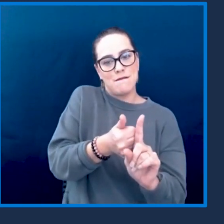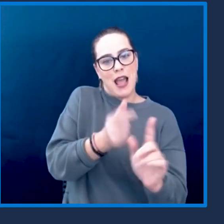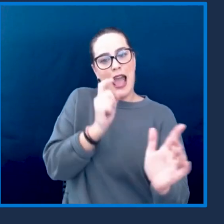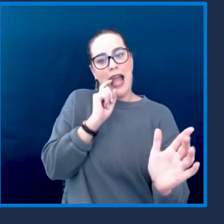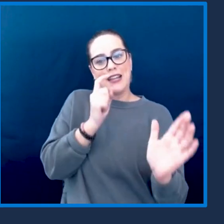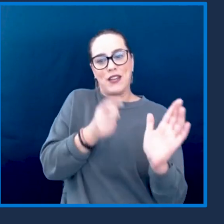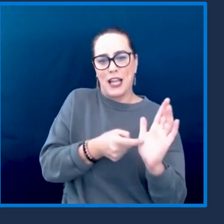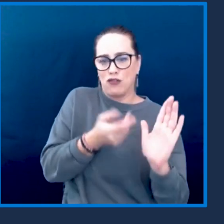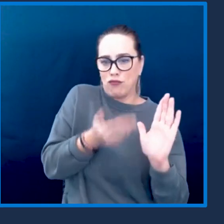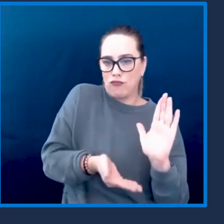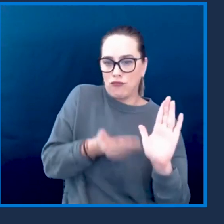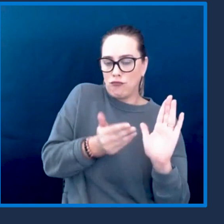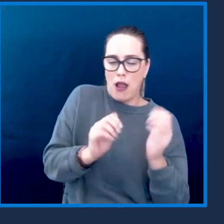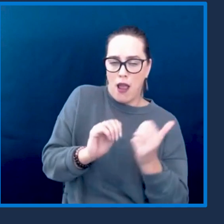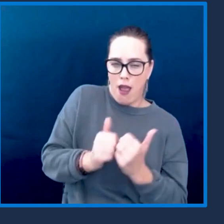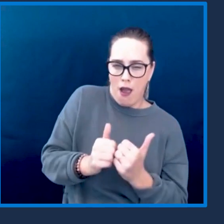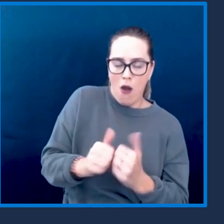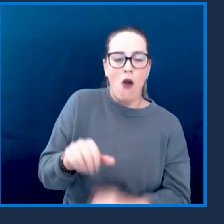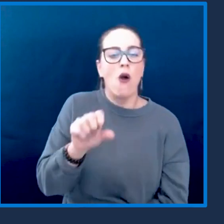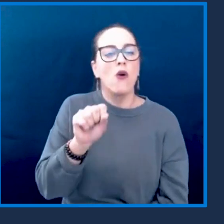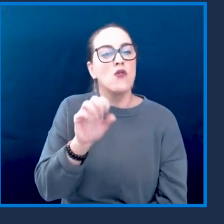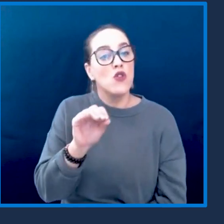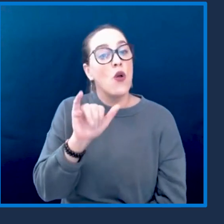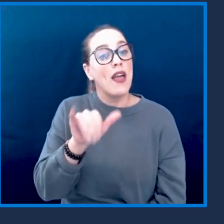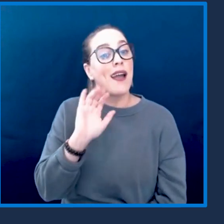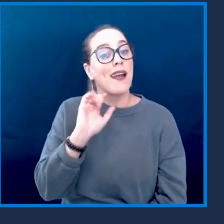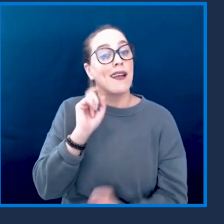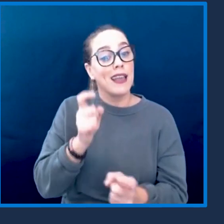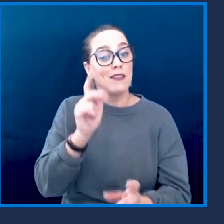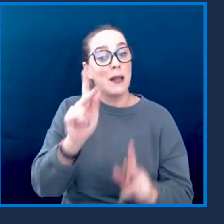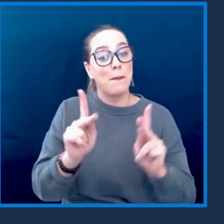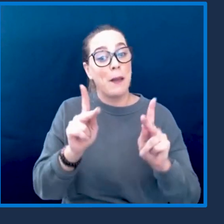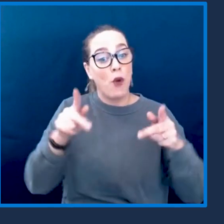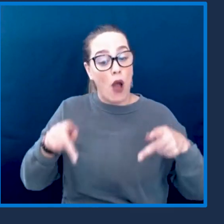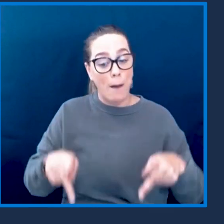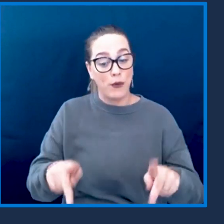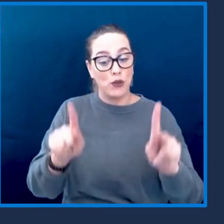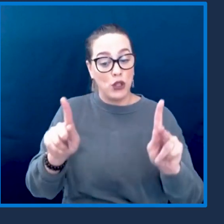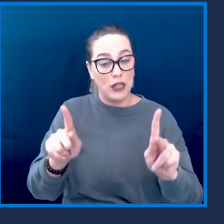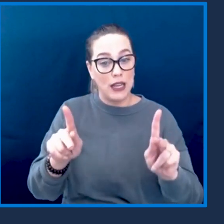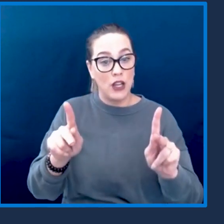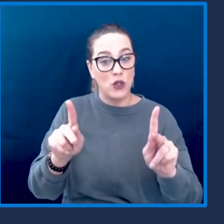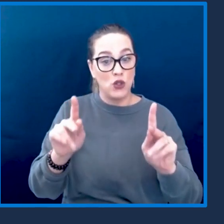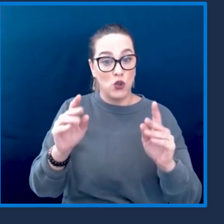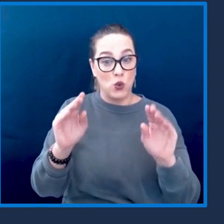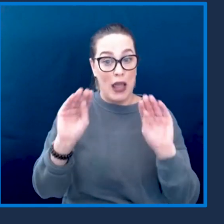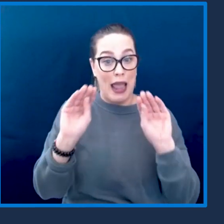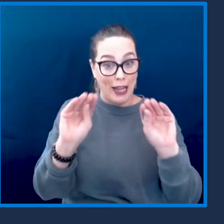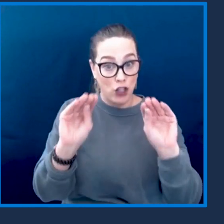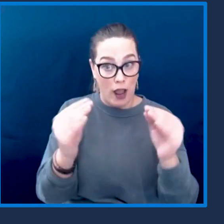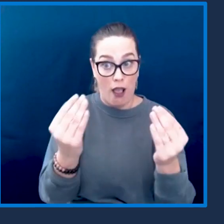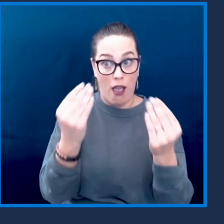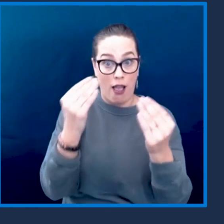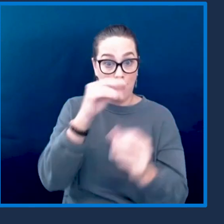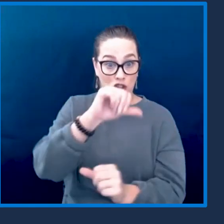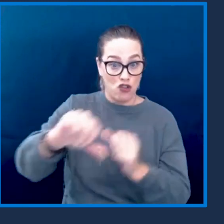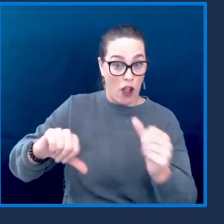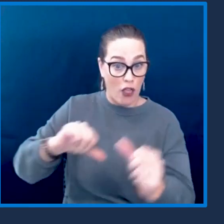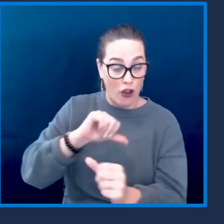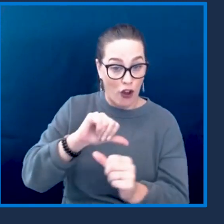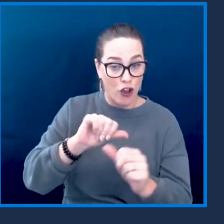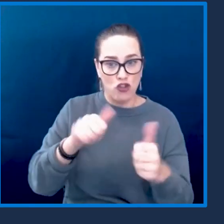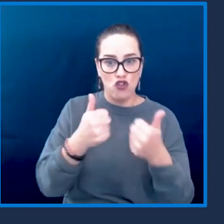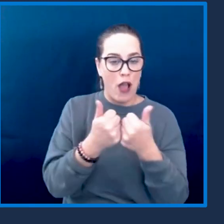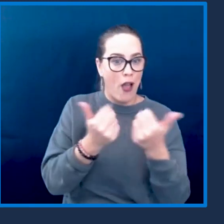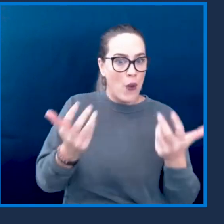is an opportunity for our members to educate us and others about their disability, our challenges, our triumphs. And it's always